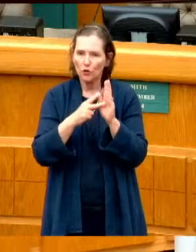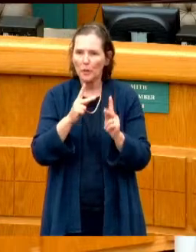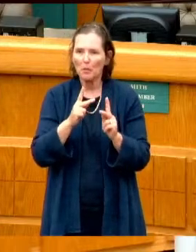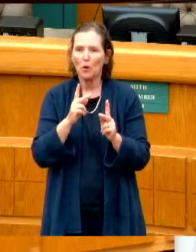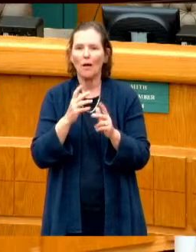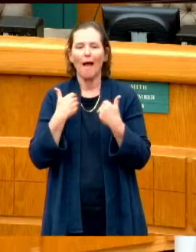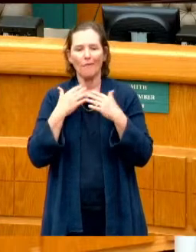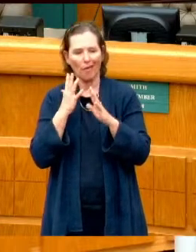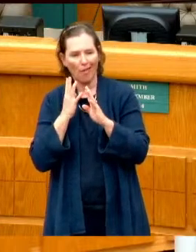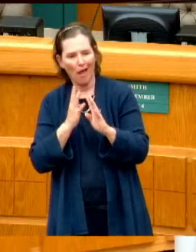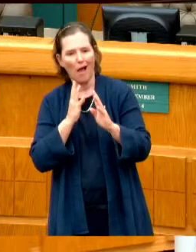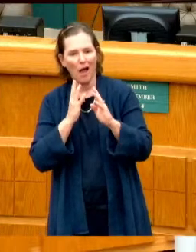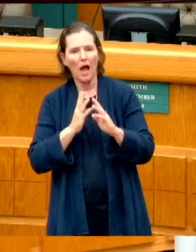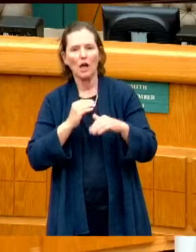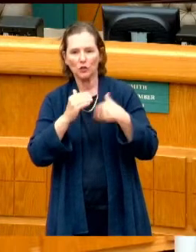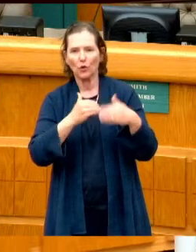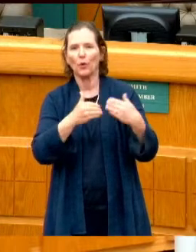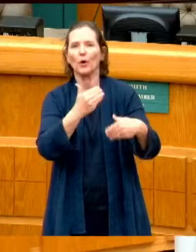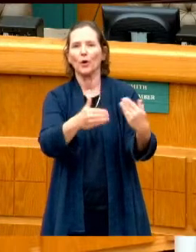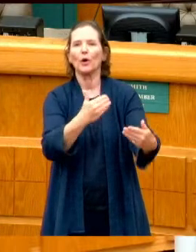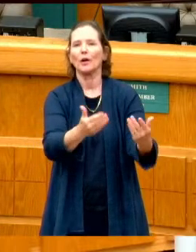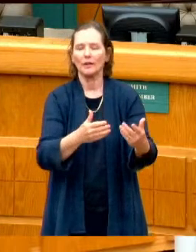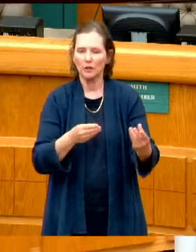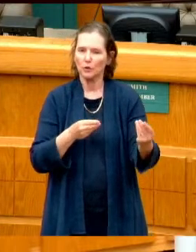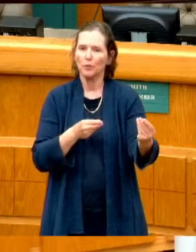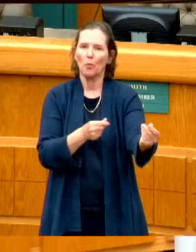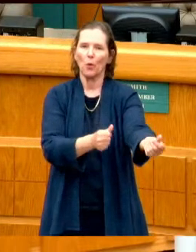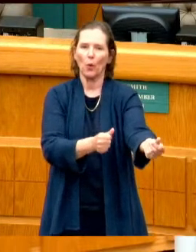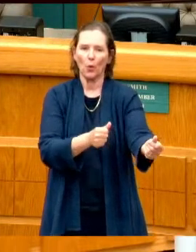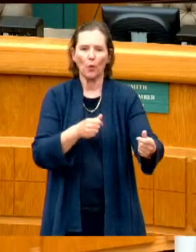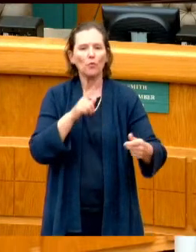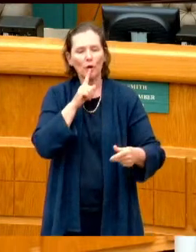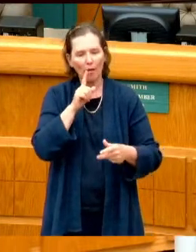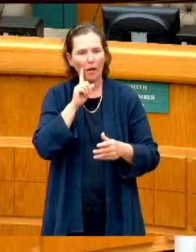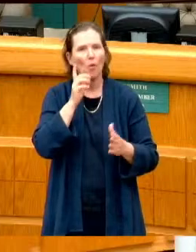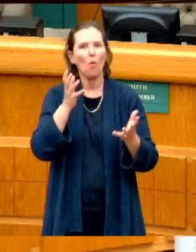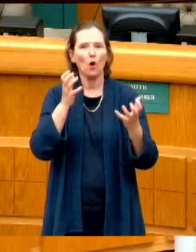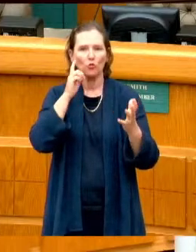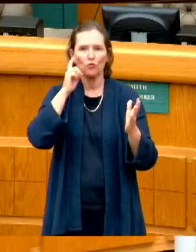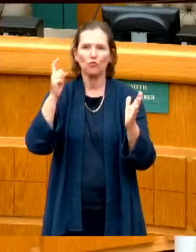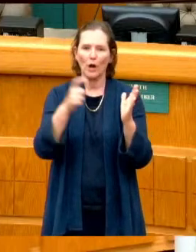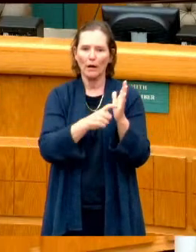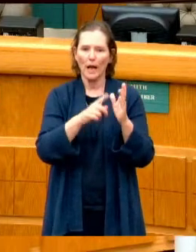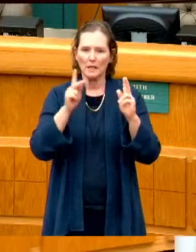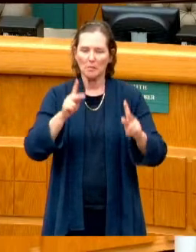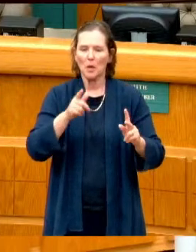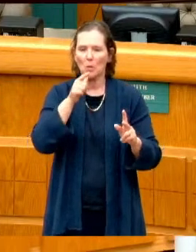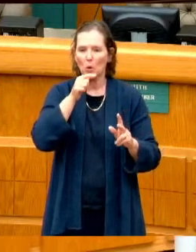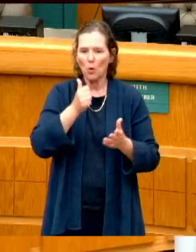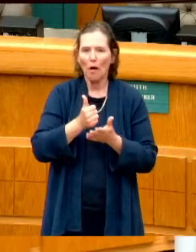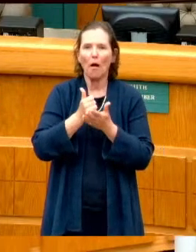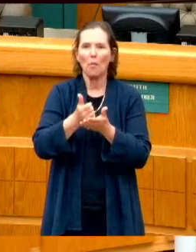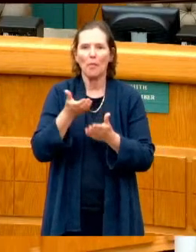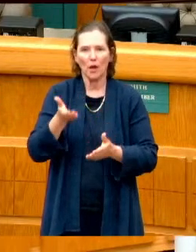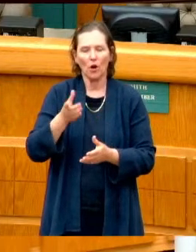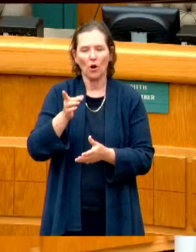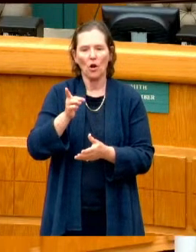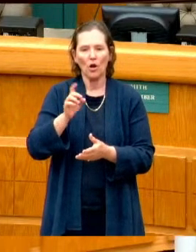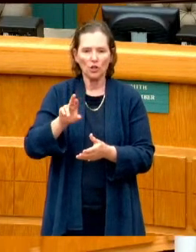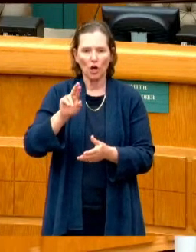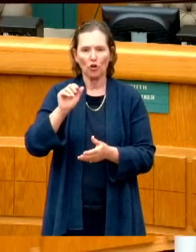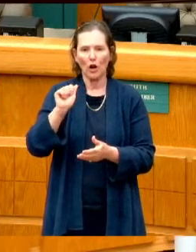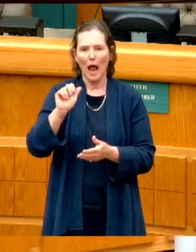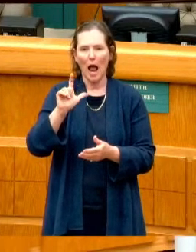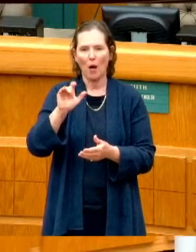to acknowledge and appreciate the generous spirit and hard work of the CEO, Dr. Osbert Blow, and the